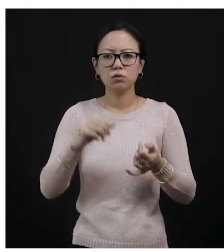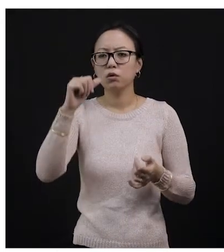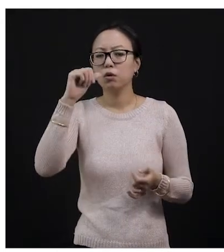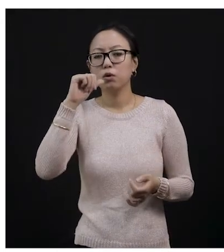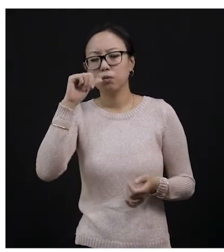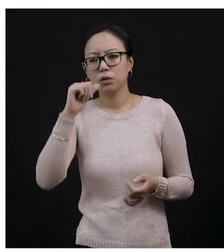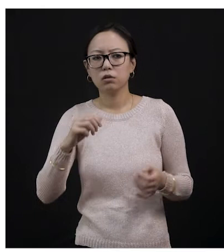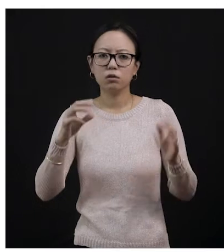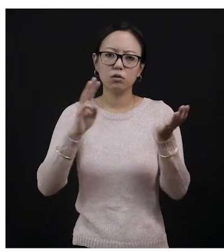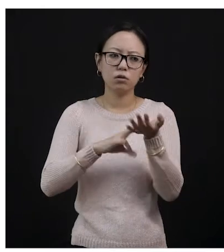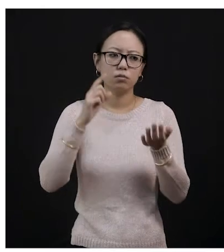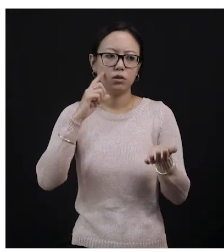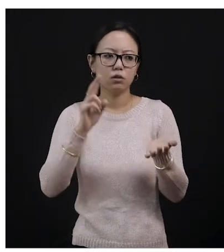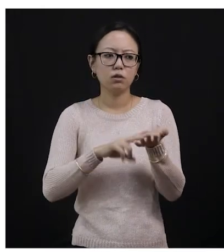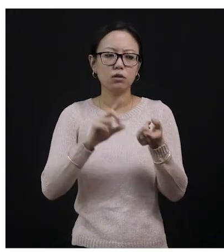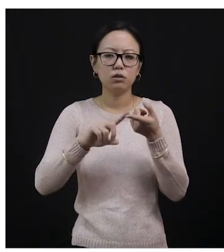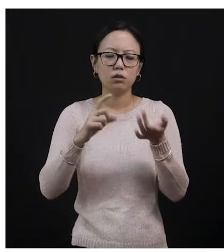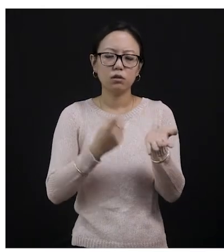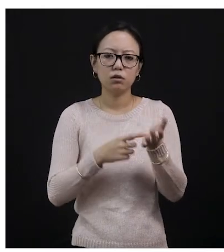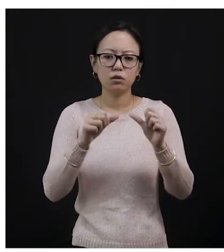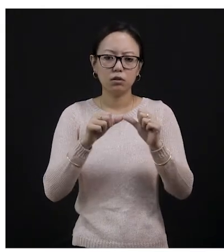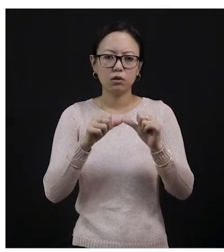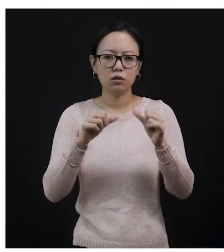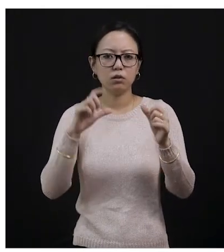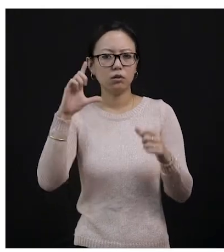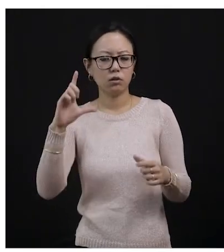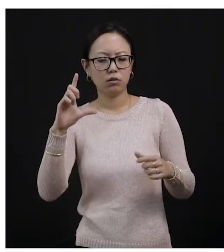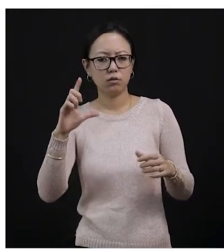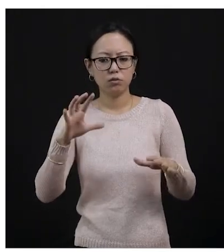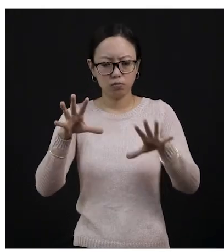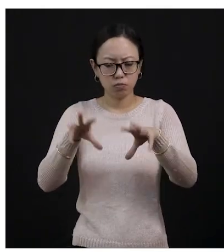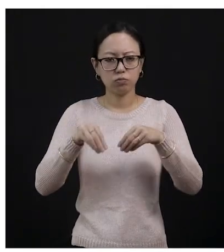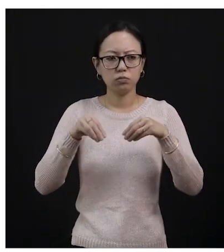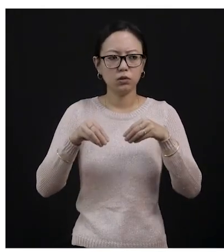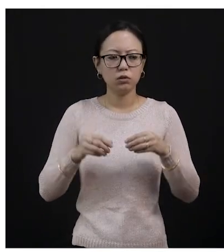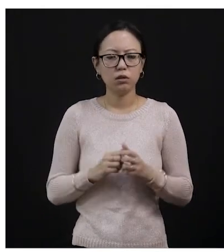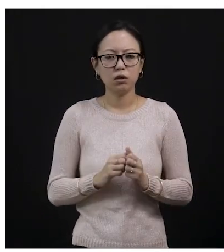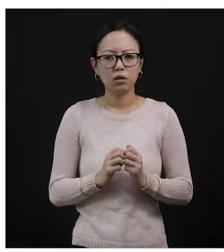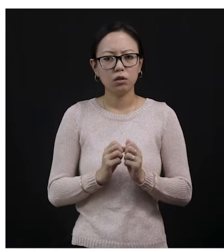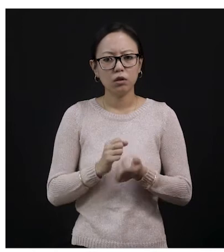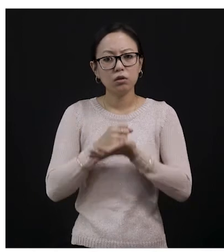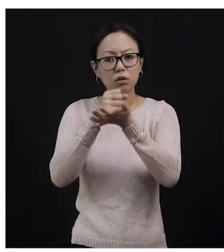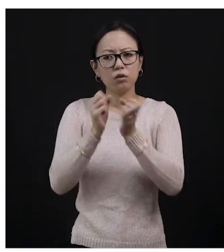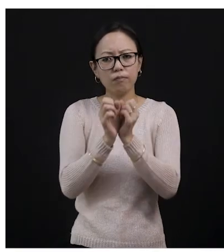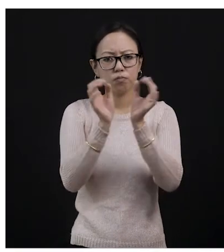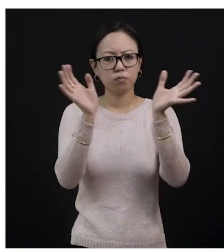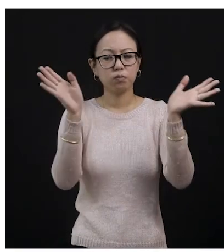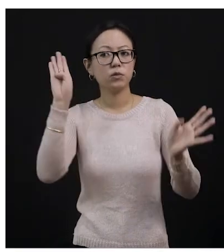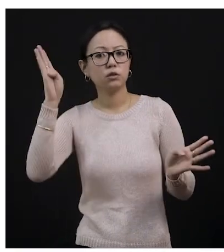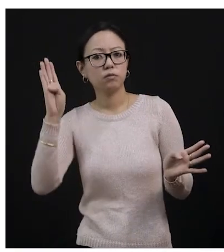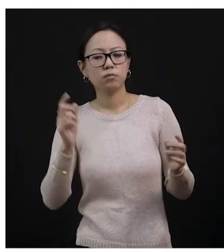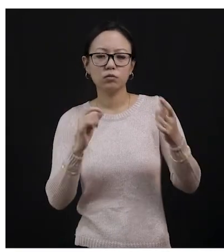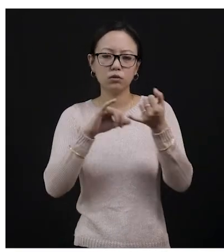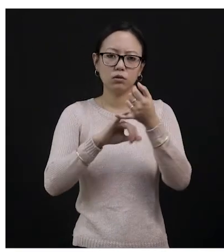minerals from the soil and supply to the plant. okay? And roots anchor. Anchor